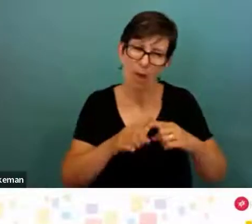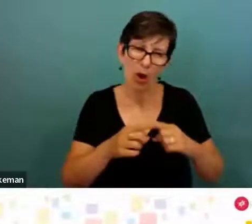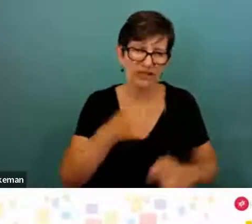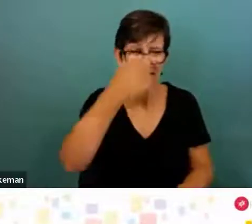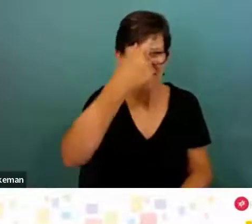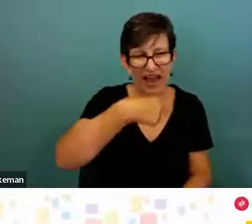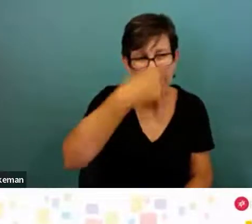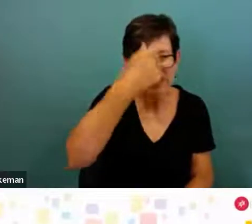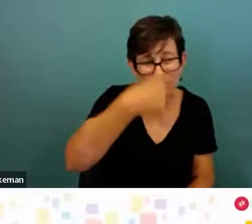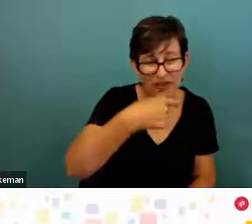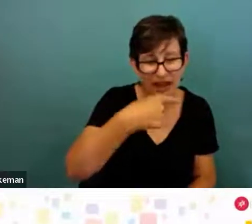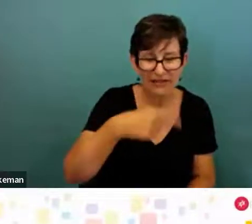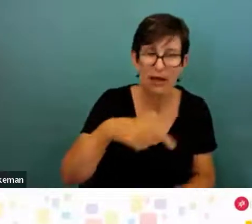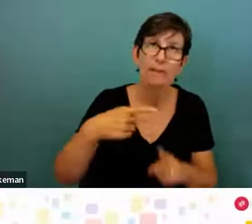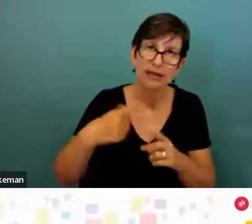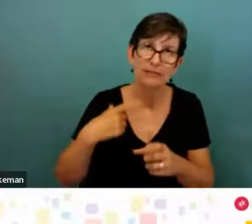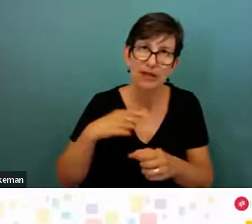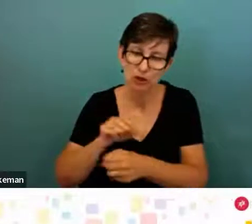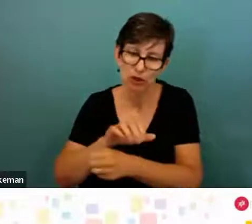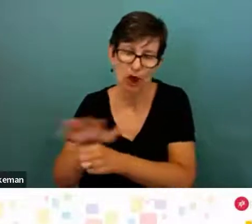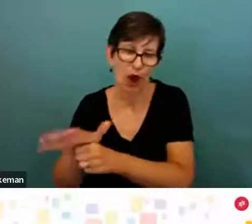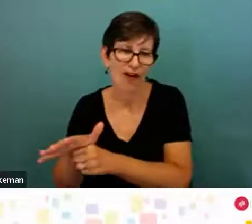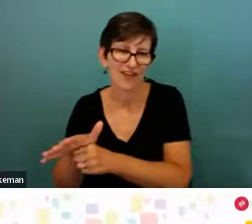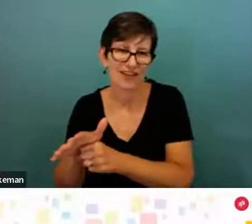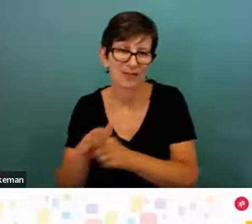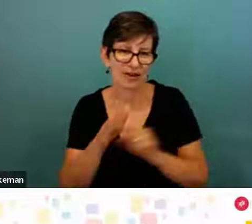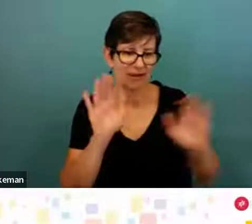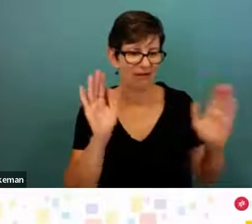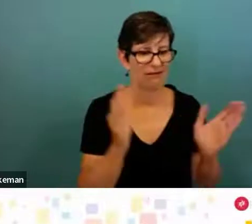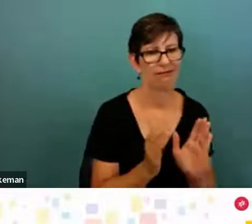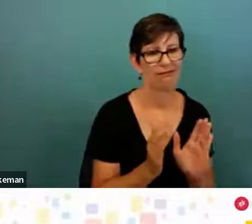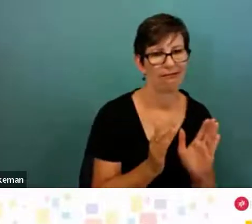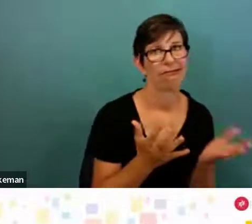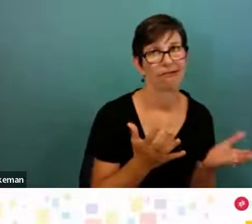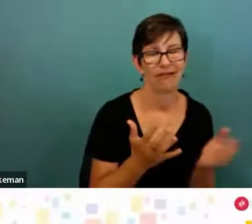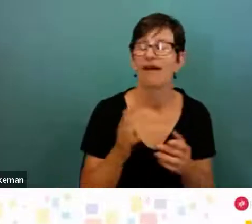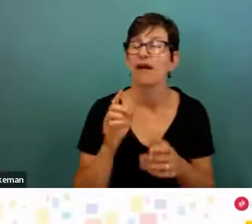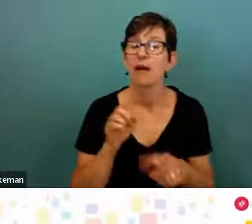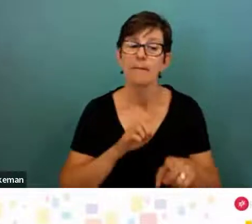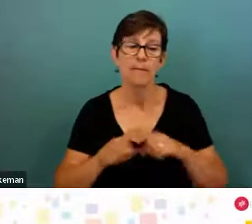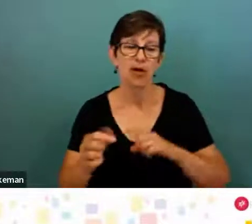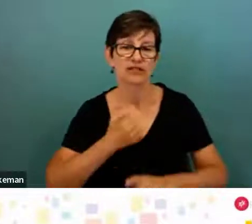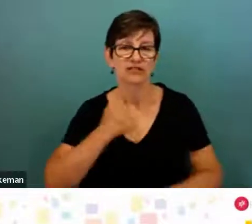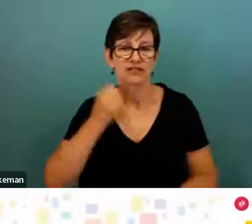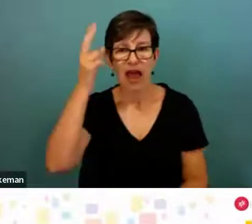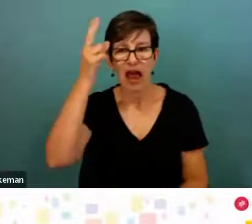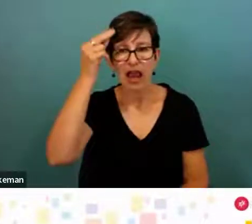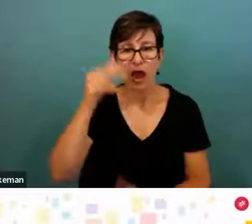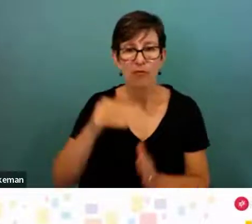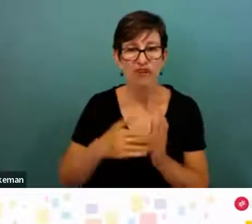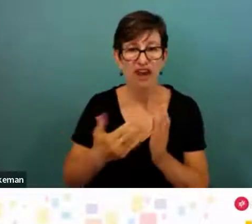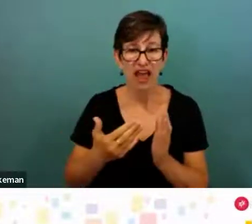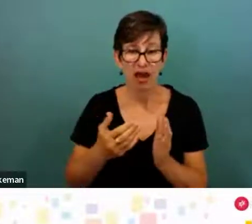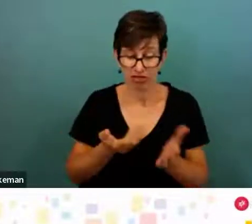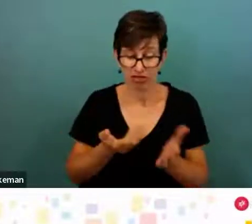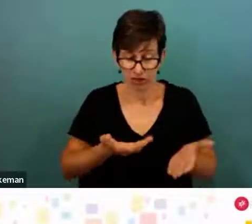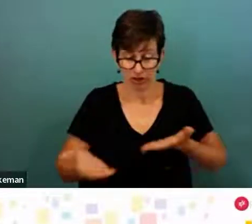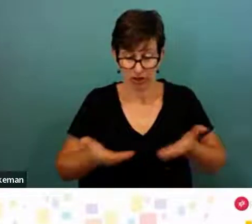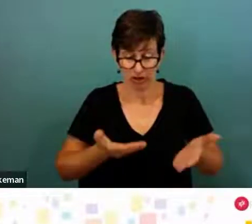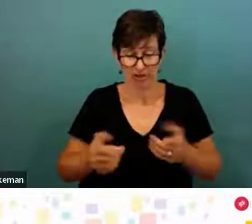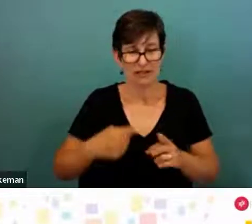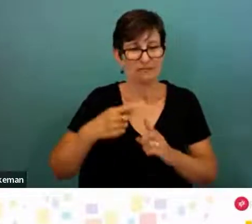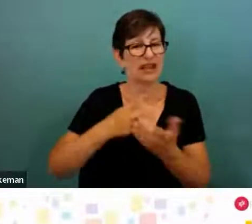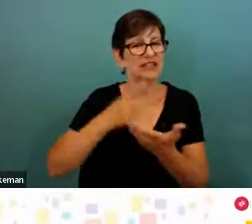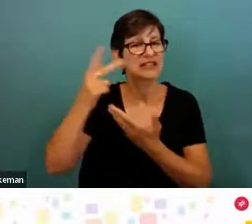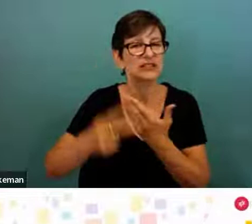With the COVID situation, we actually reduced numbers. Most of our library sort of services now and the programs are